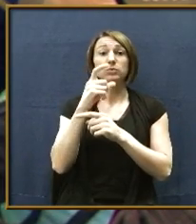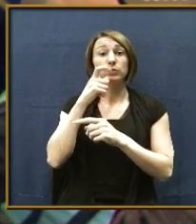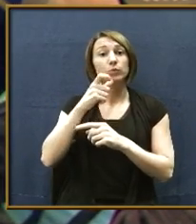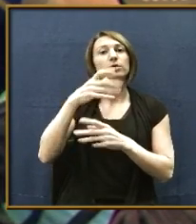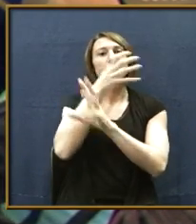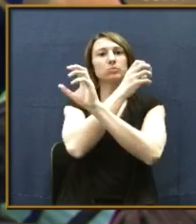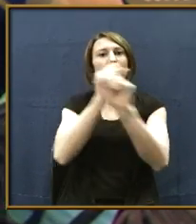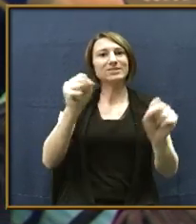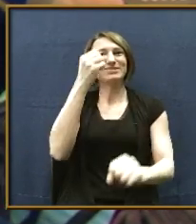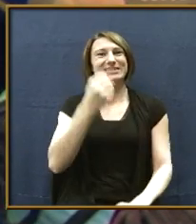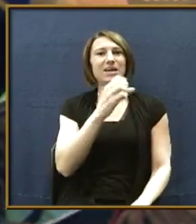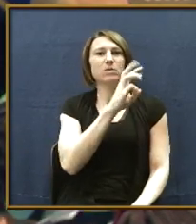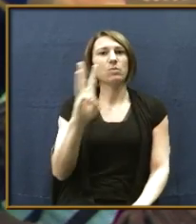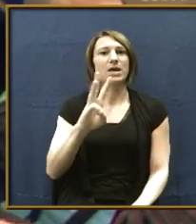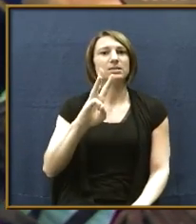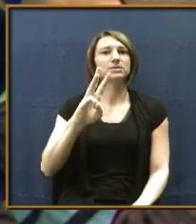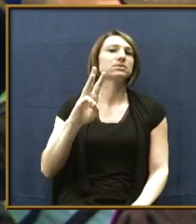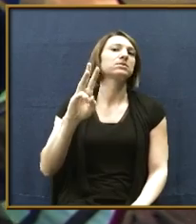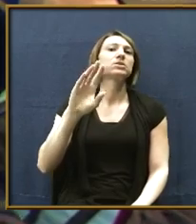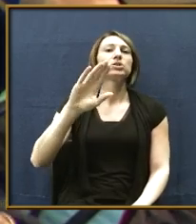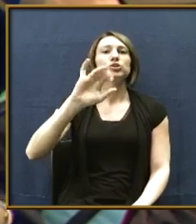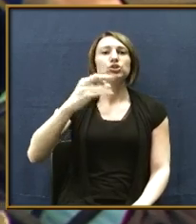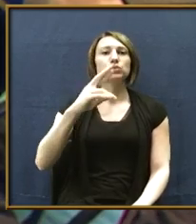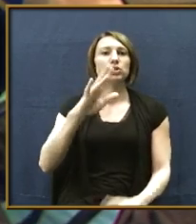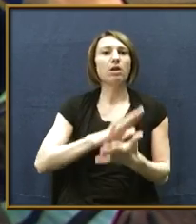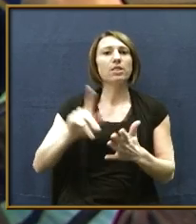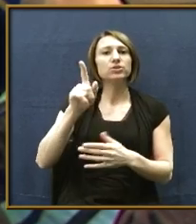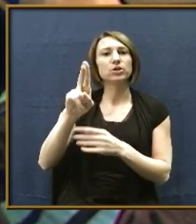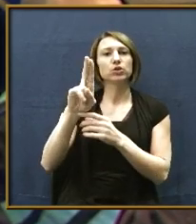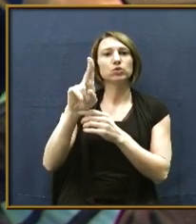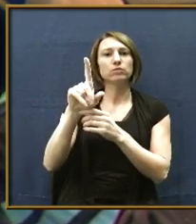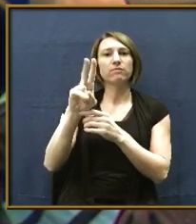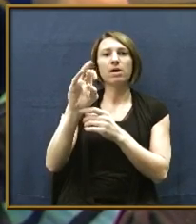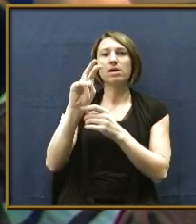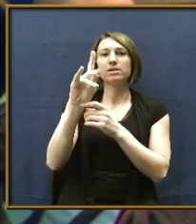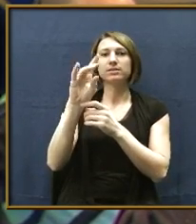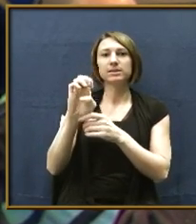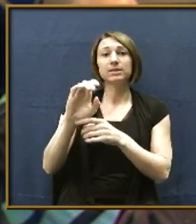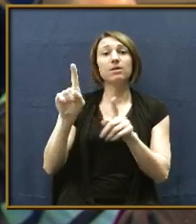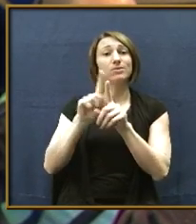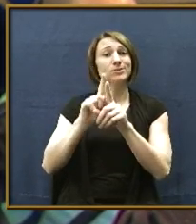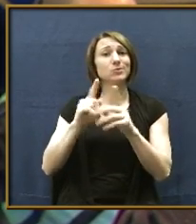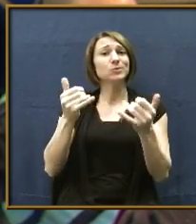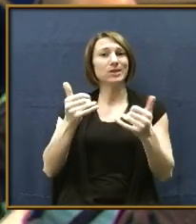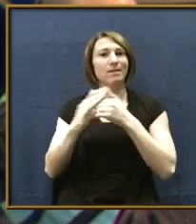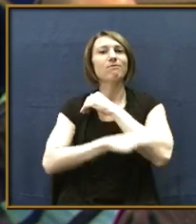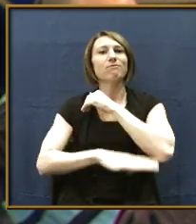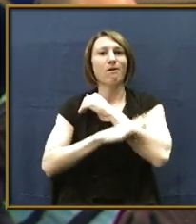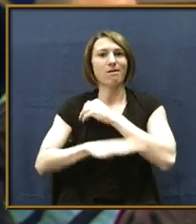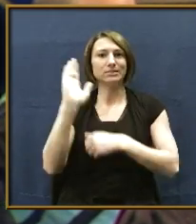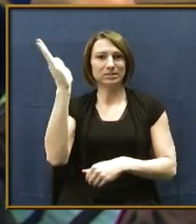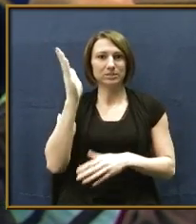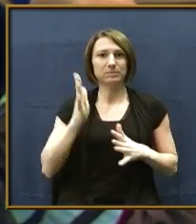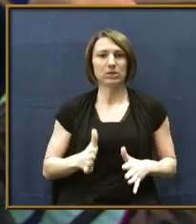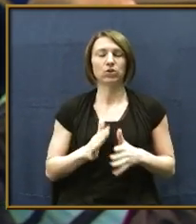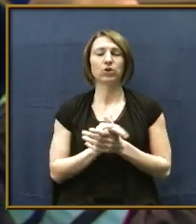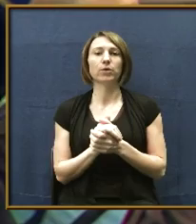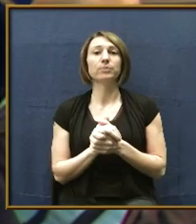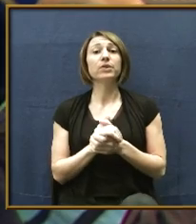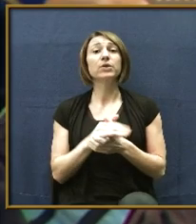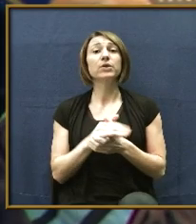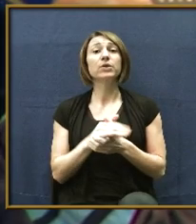of Southwest Texas Junior College in Uvalde, and your fall commencement speaker. By the end of this